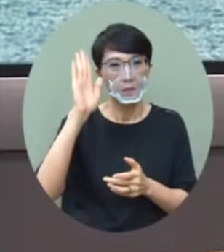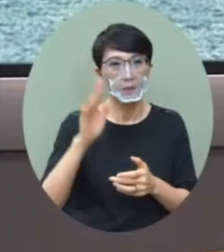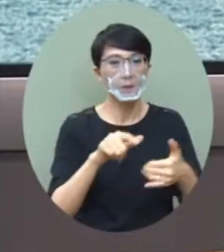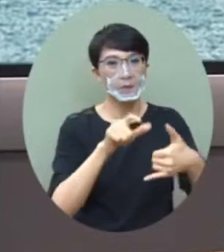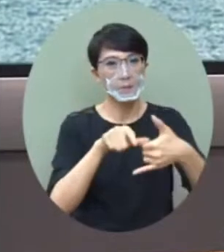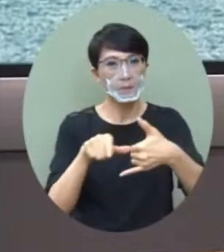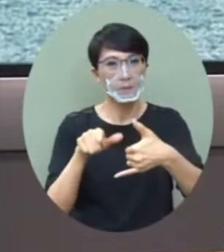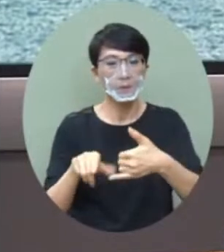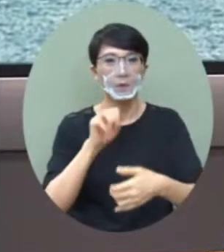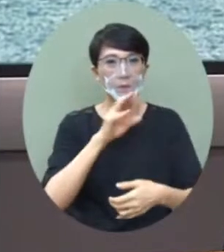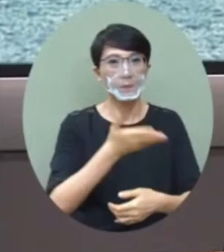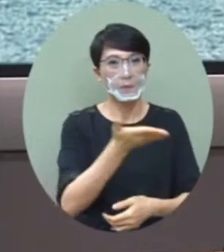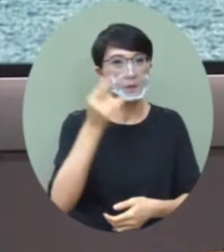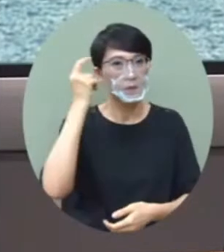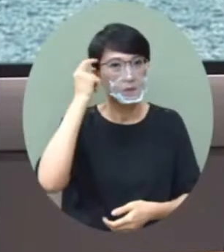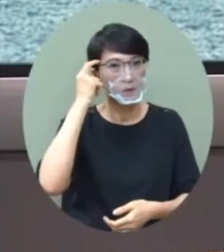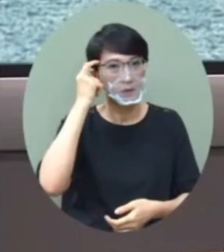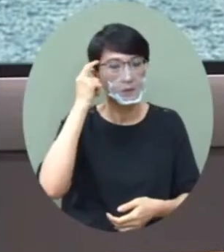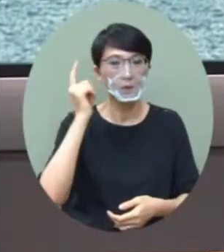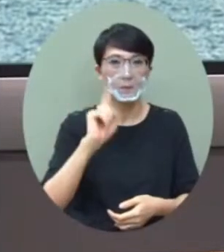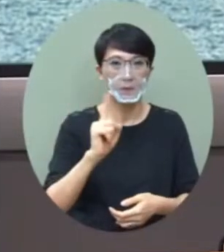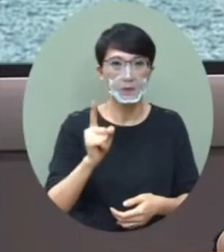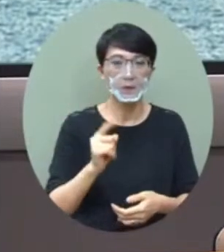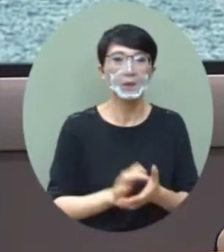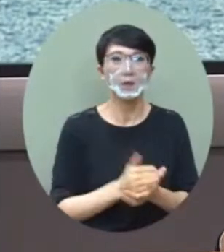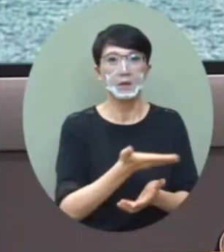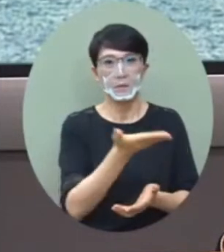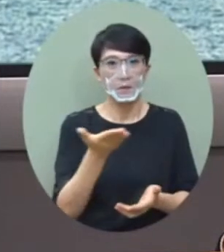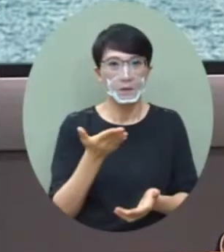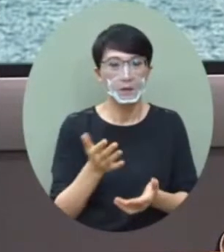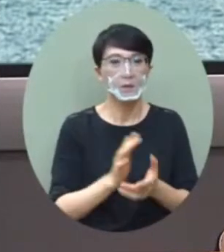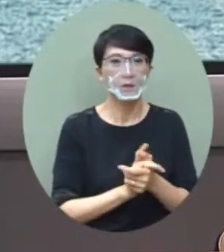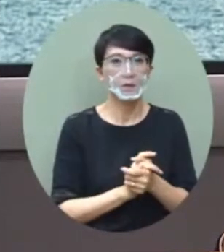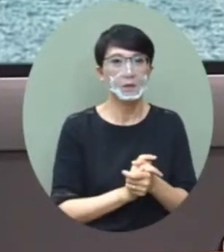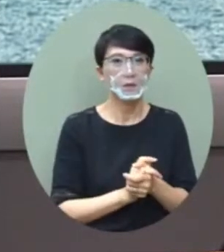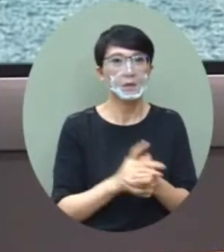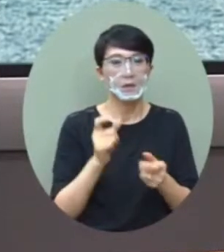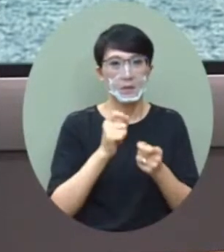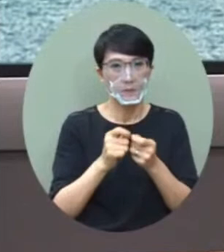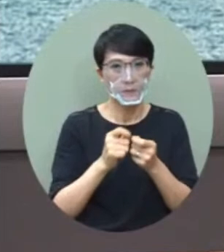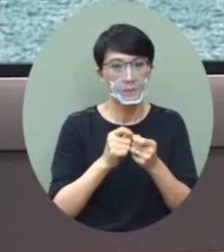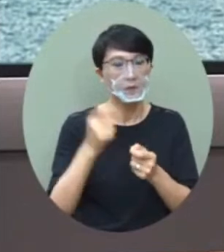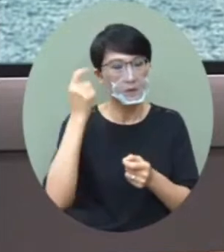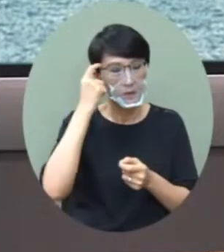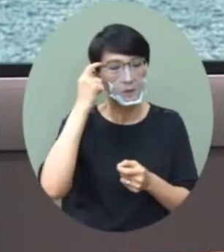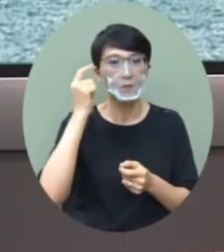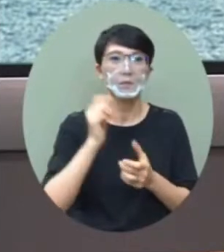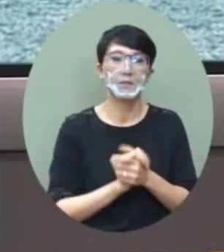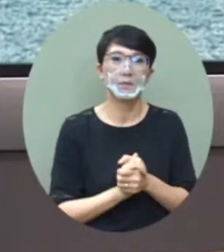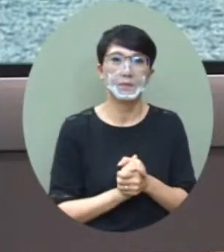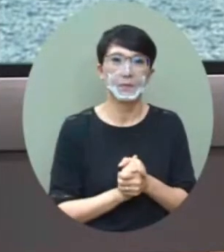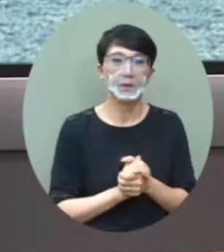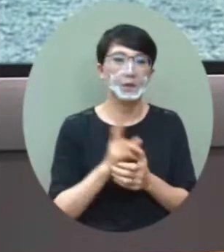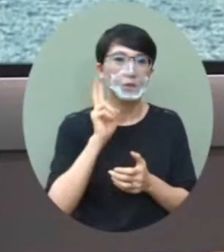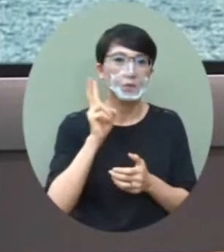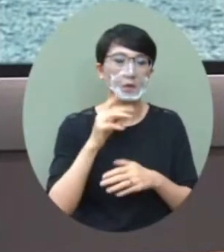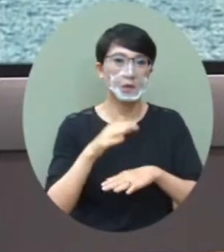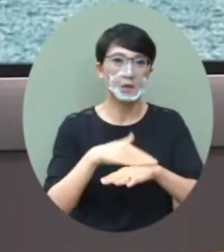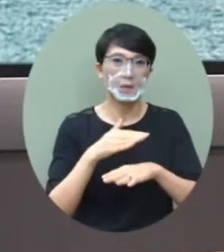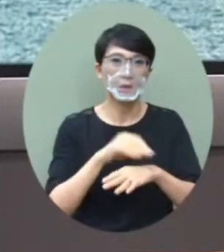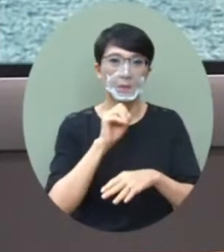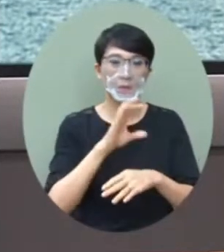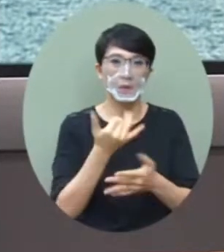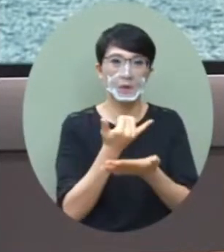brain hemorrhage, and some were due to renal failure, etc. They will give